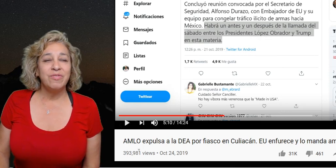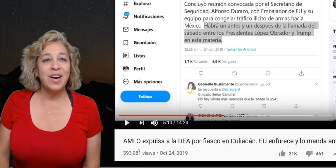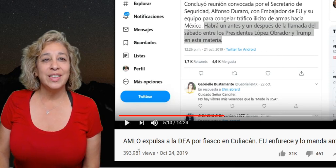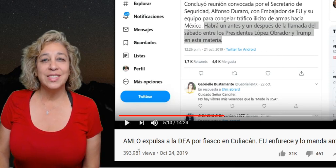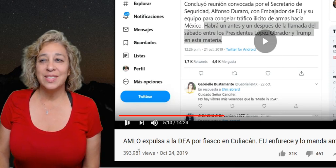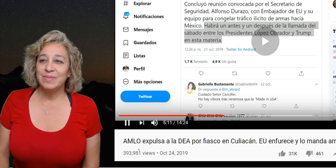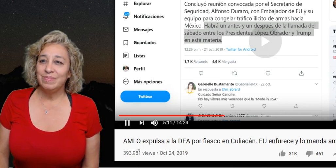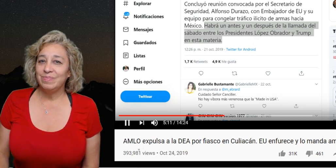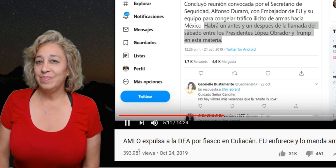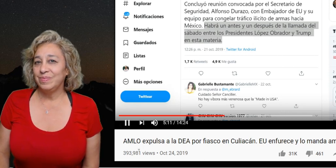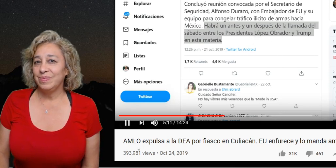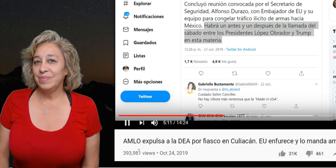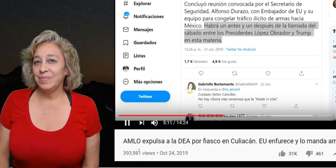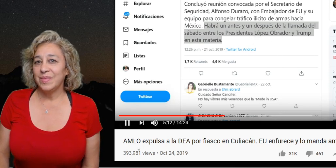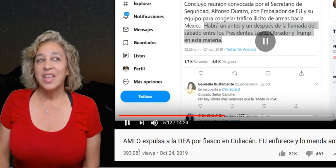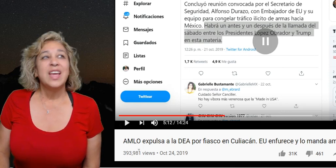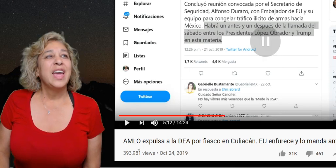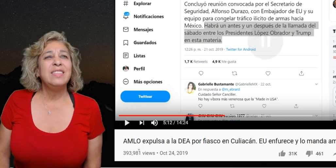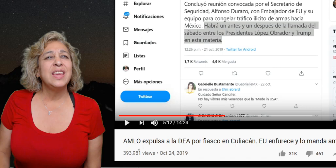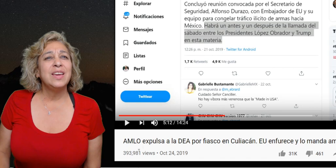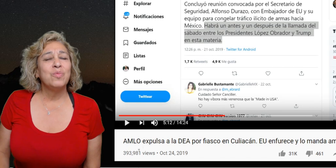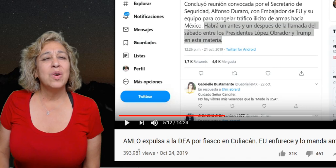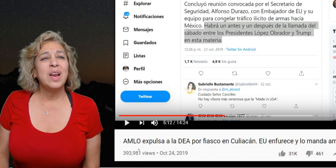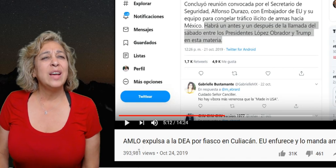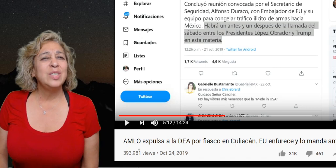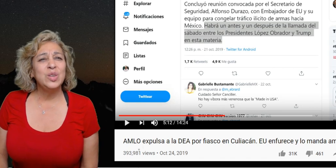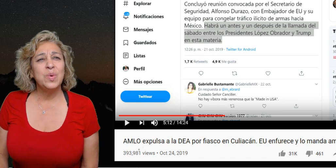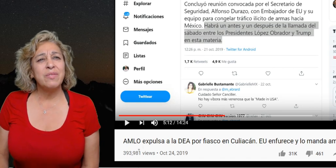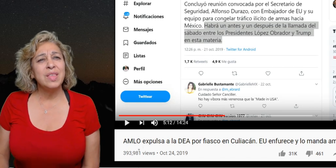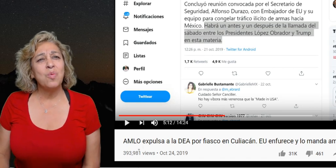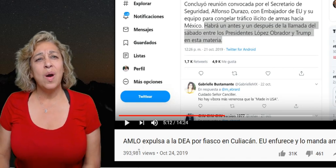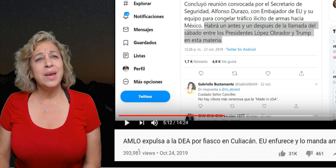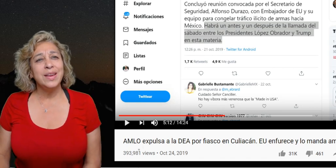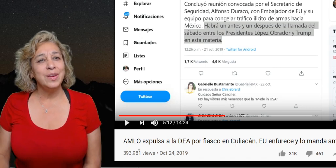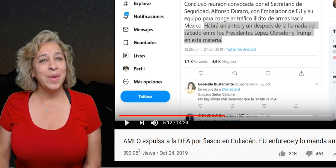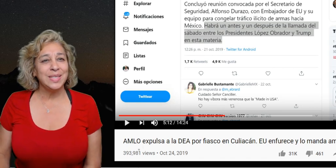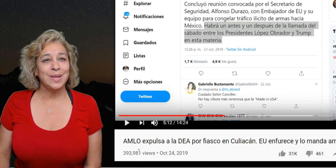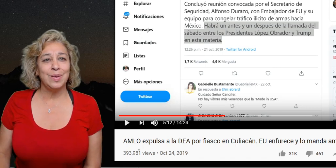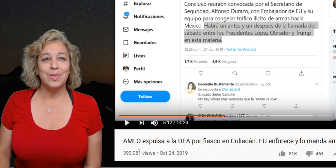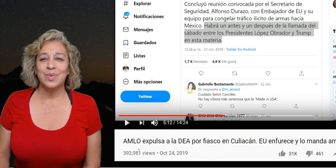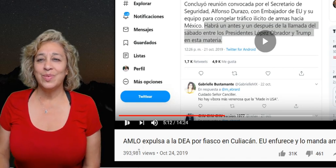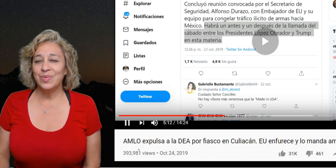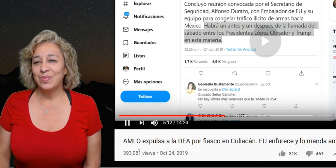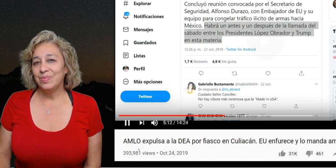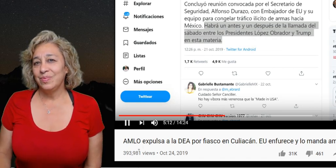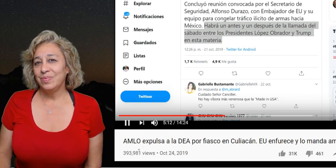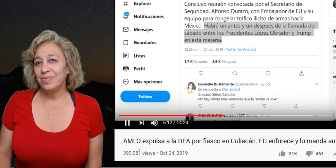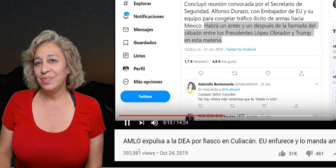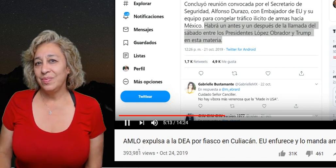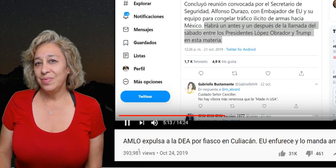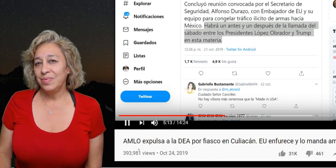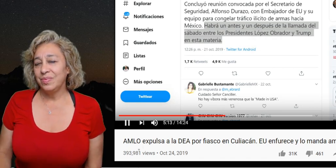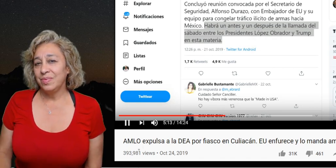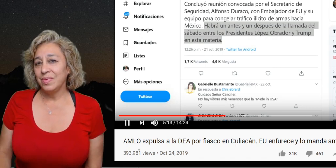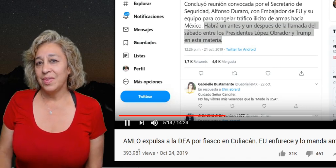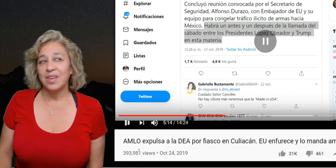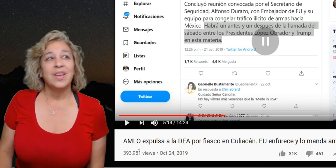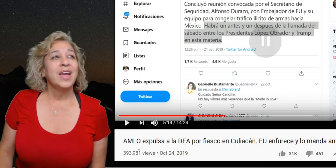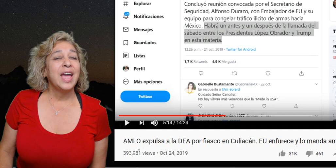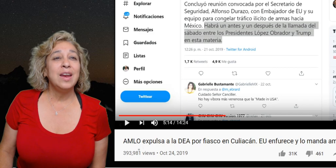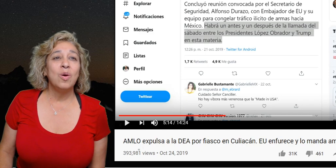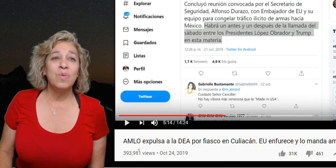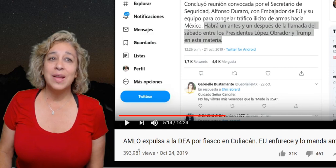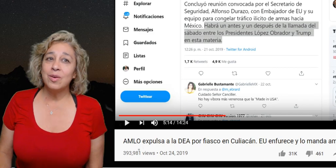Calderón and Fox. Aquí hicieran lo que quieran en México. And they were allowed to do whatever they wanted in Mexico. México, Obrador les cierra la